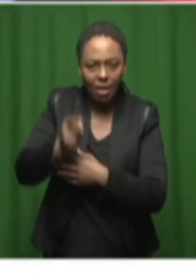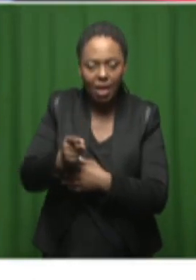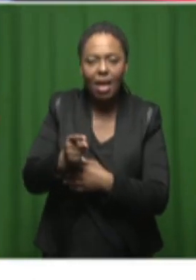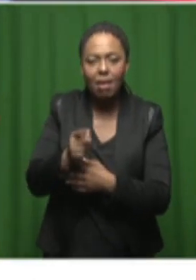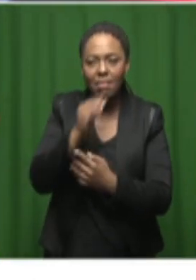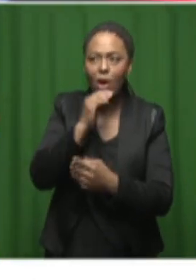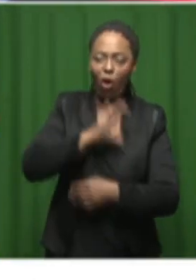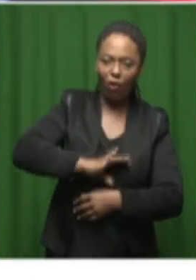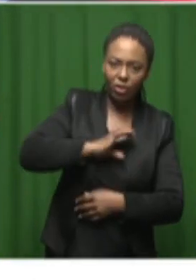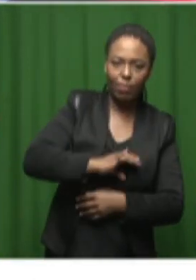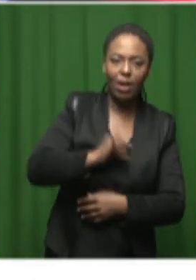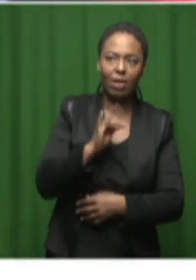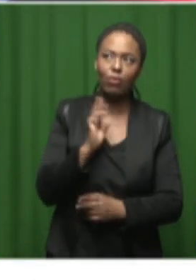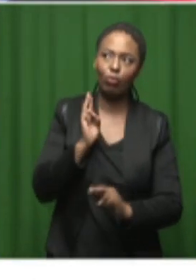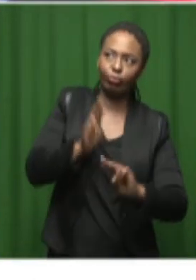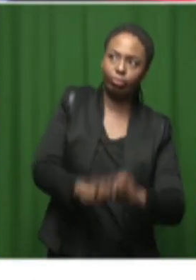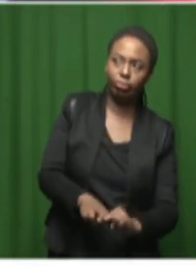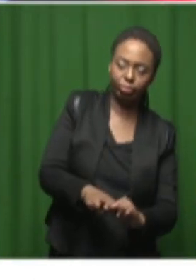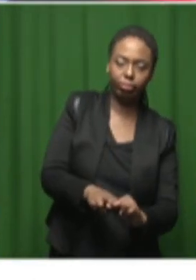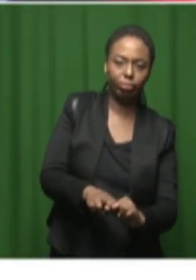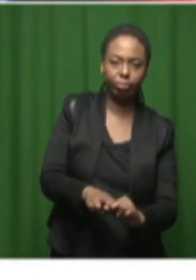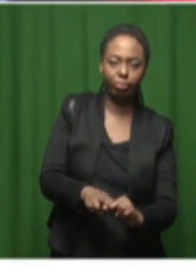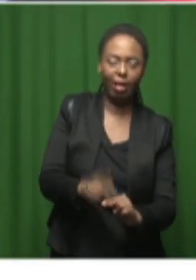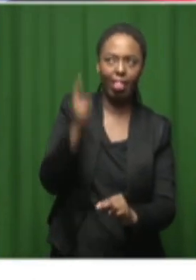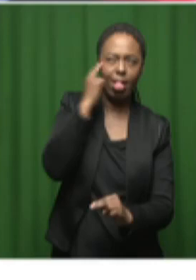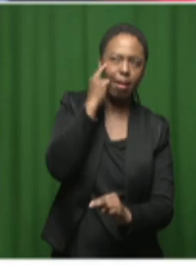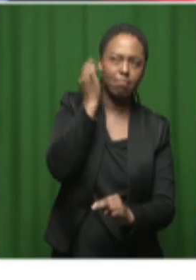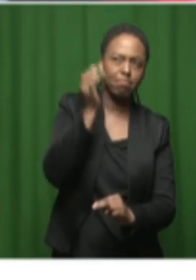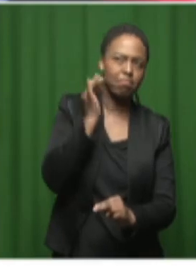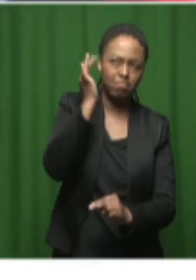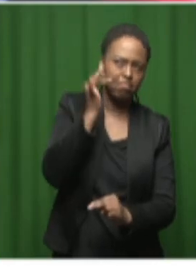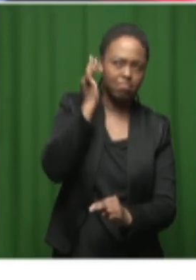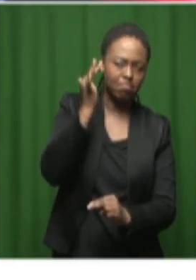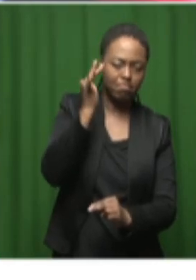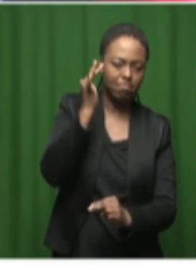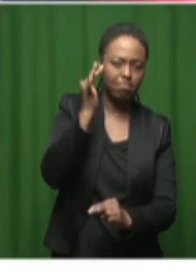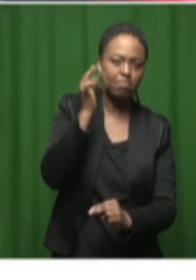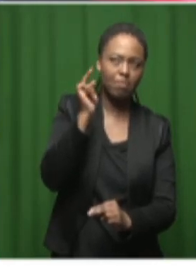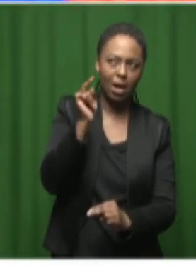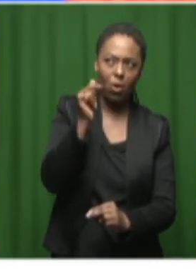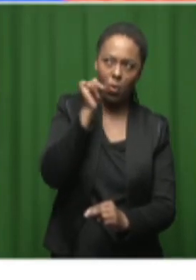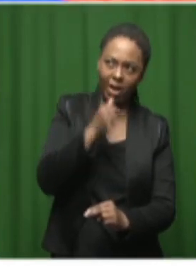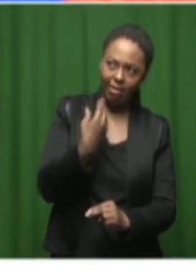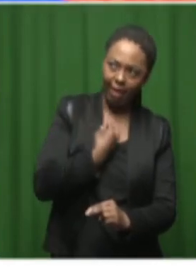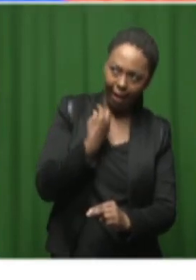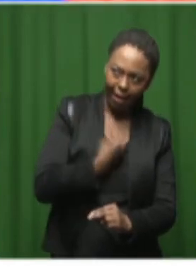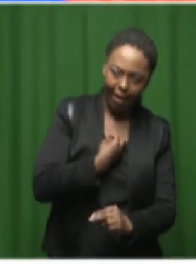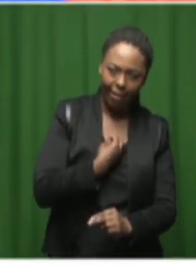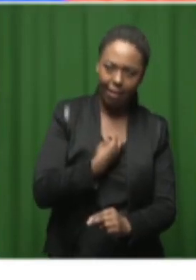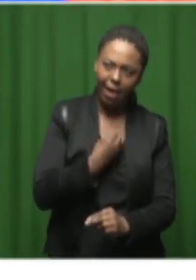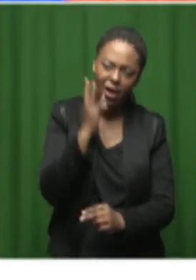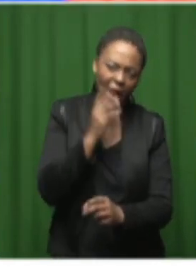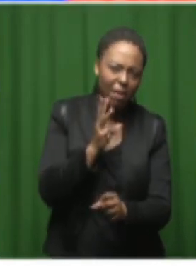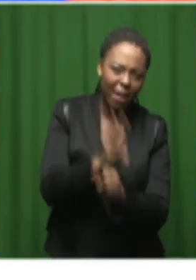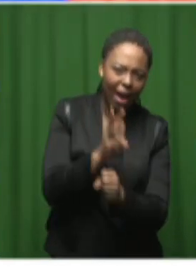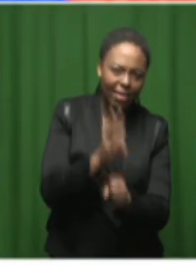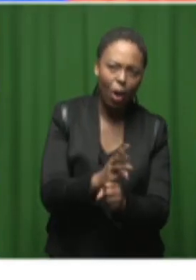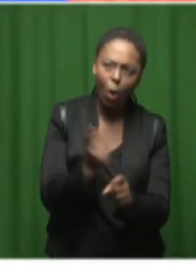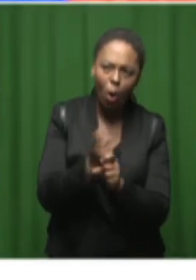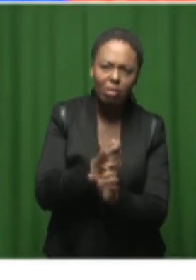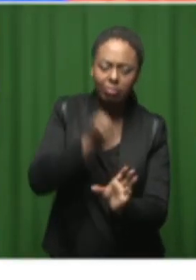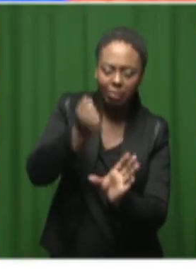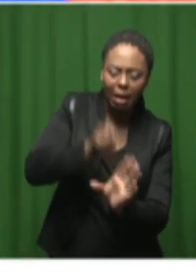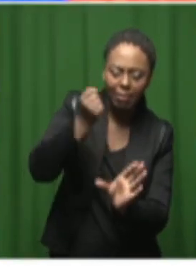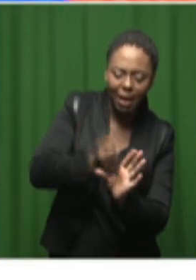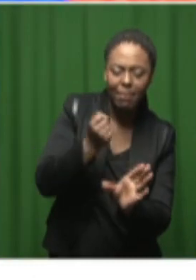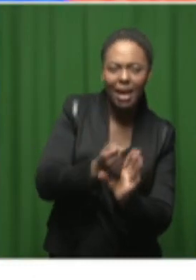that, you know, when you sit down, like if you think of, you know, when we were still young and grandmothers used to cook,